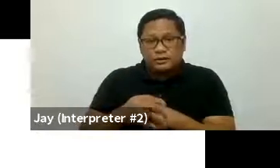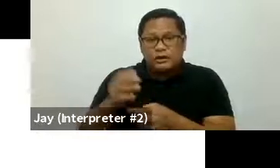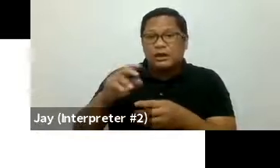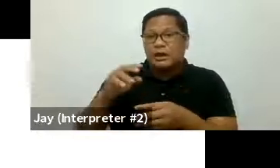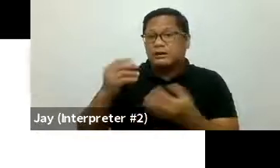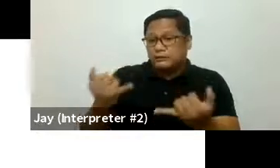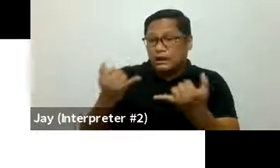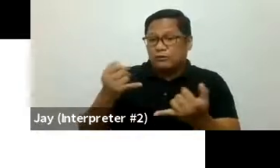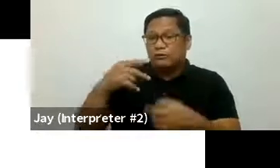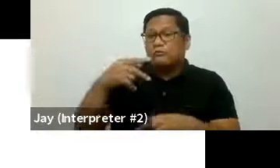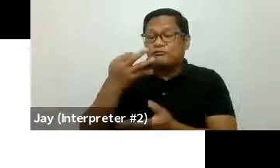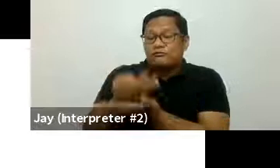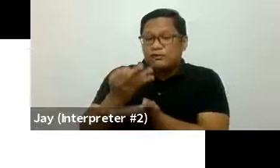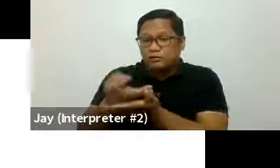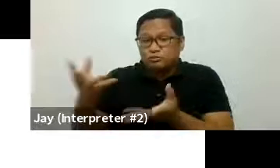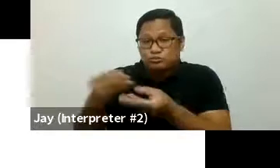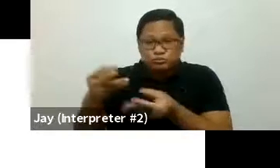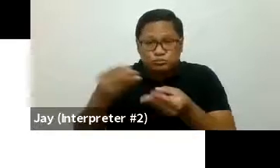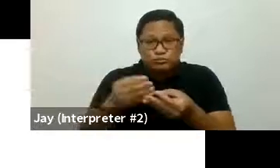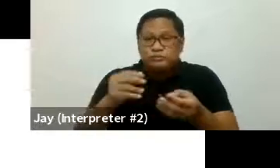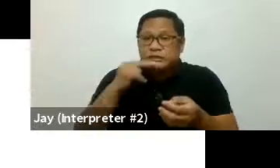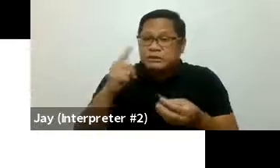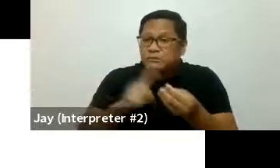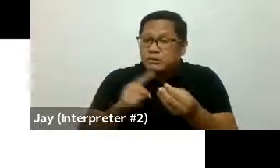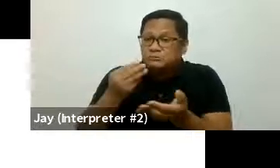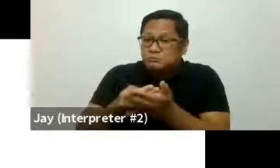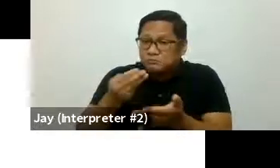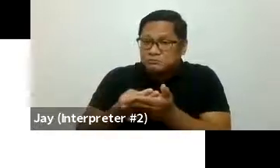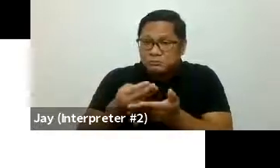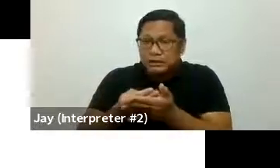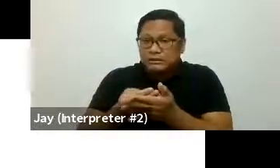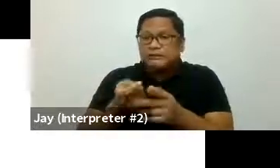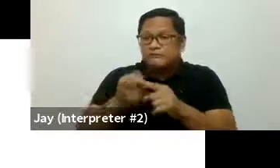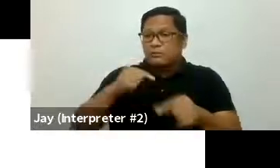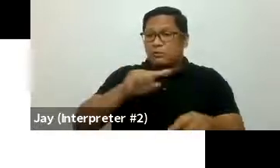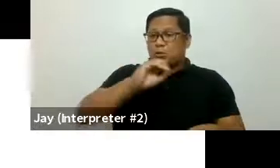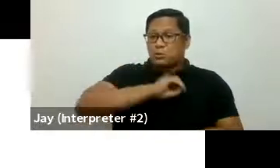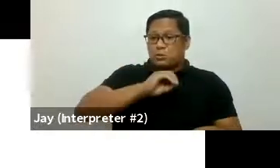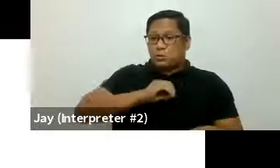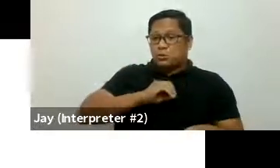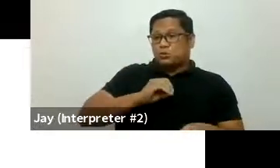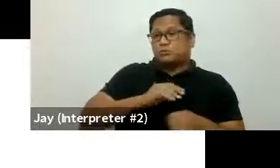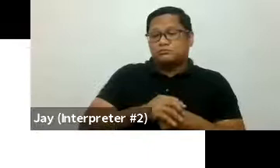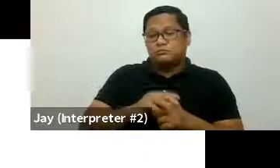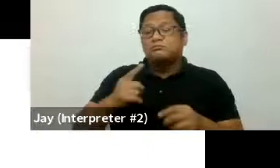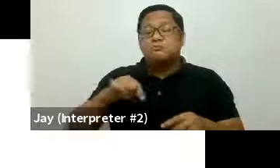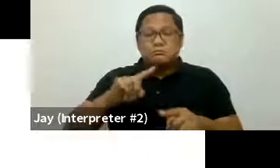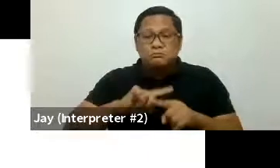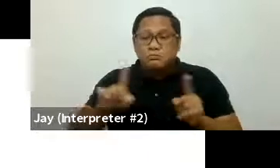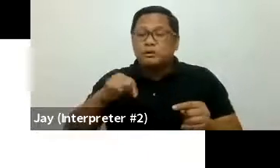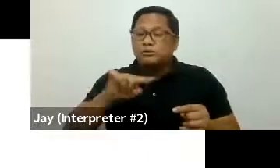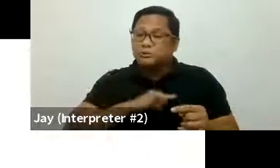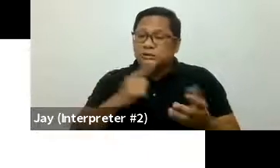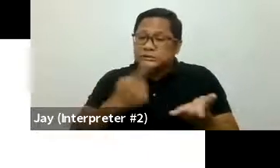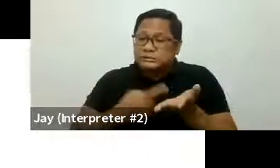about out of pocket. We're not talking about money that comes from the pocket or co-payment. We're talking about, as much as